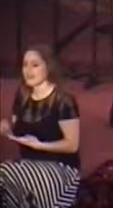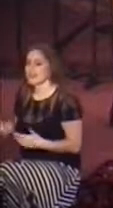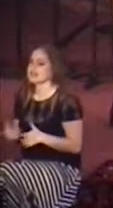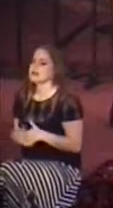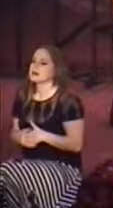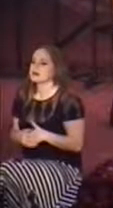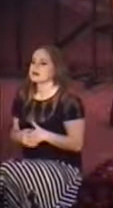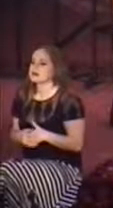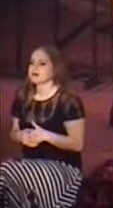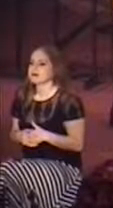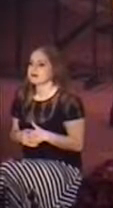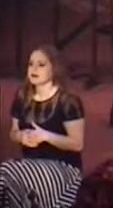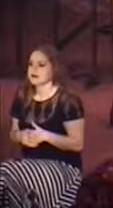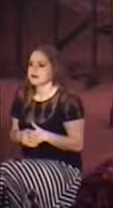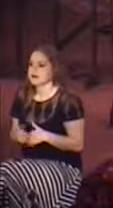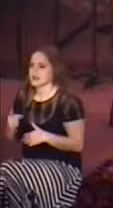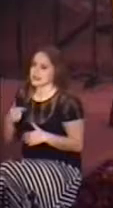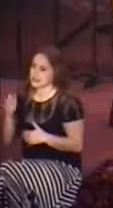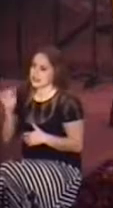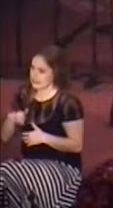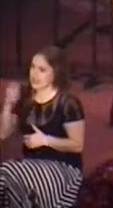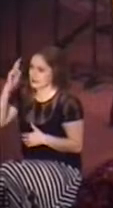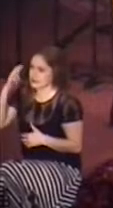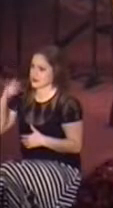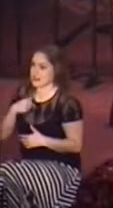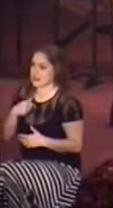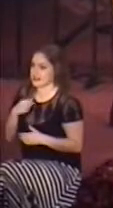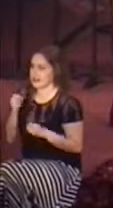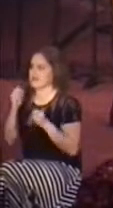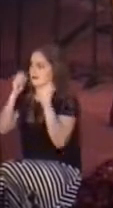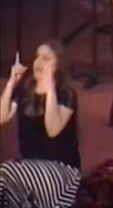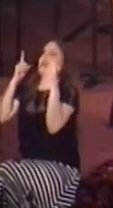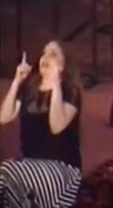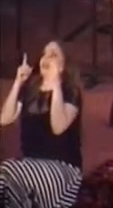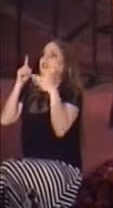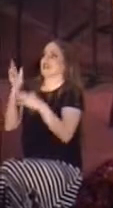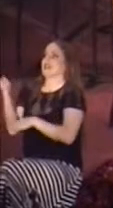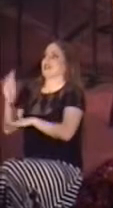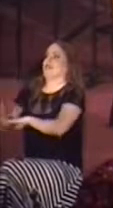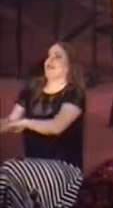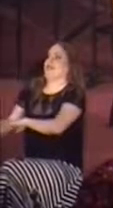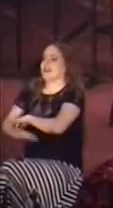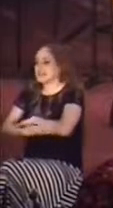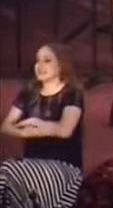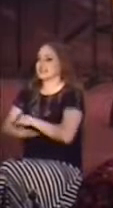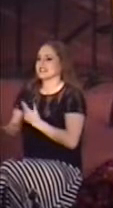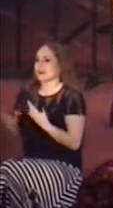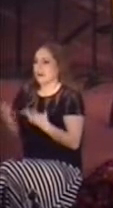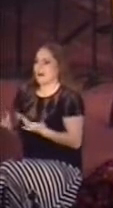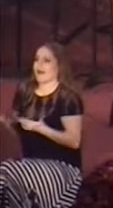I mean, this is why I stayed up half the night. Up on the housetop, click, click, click, down through the chimney came old St. Nick.